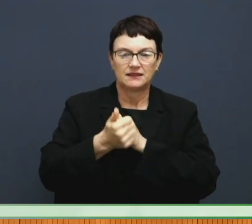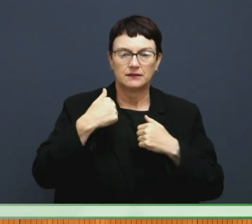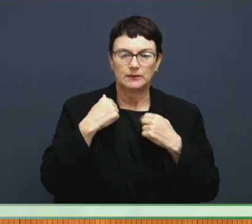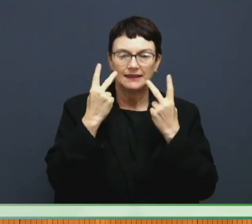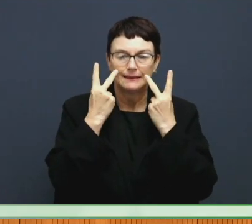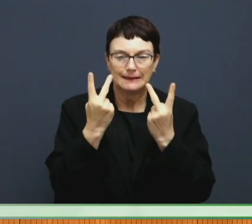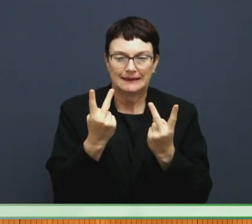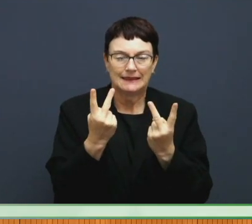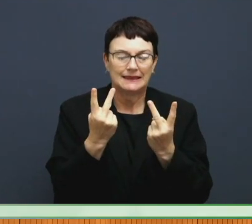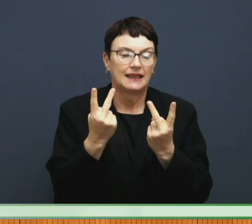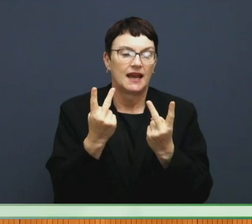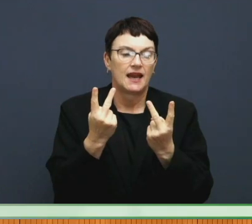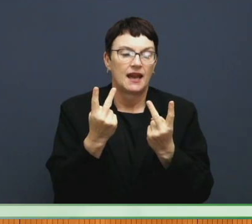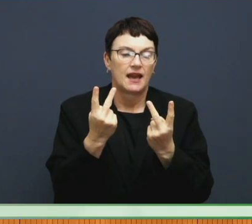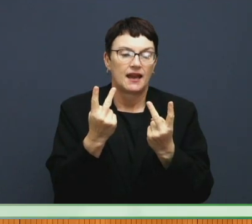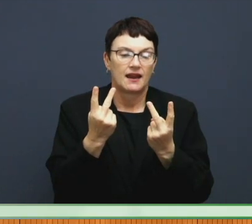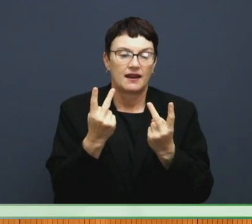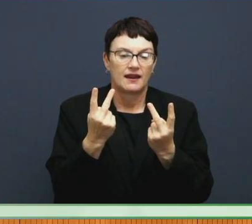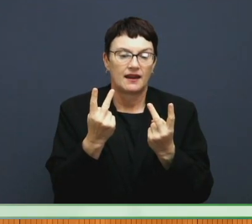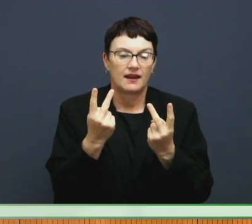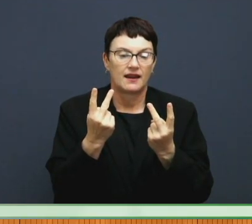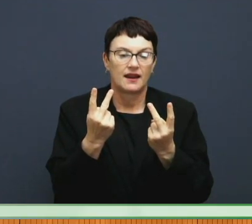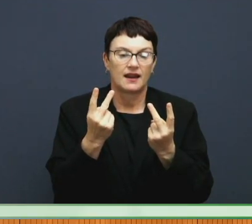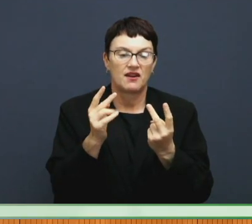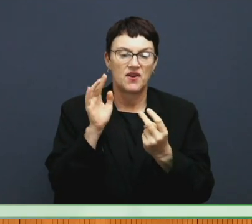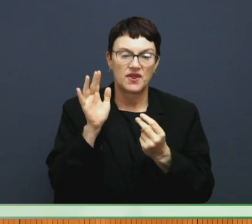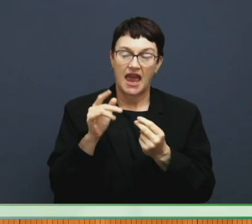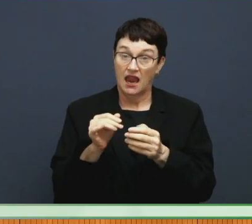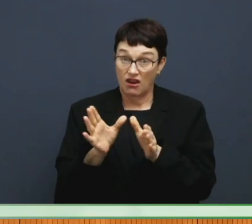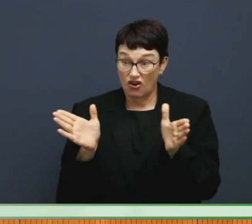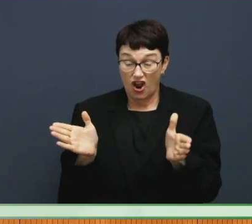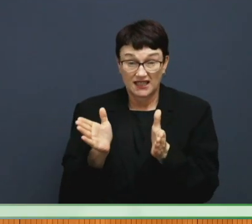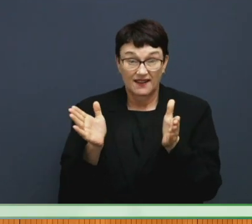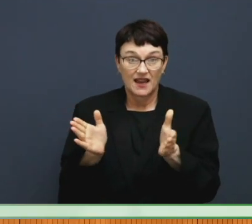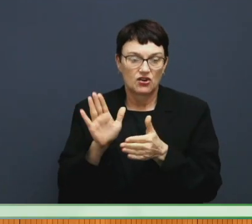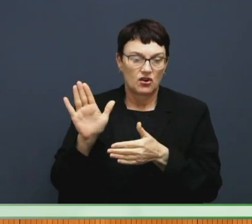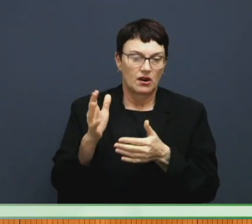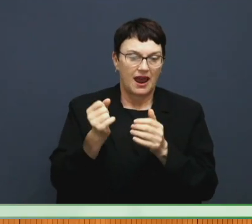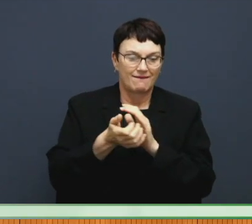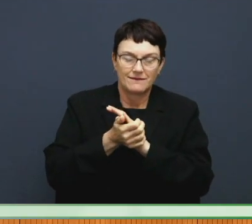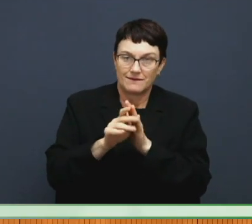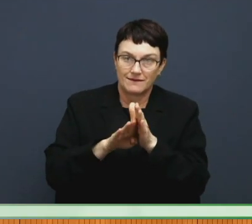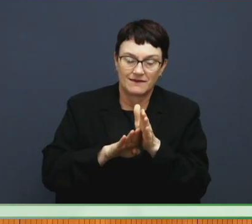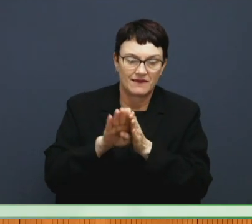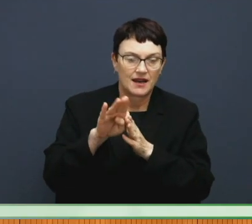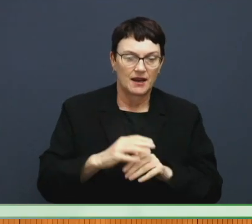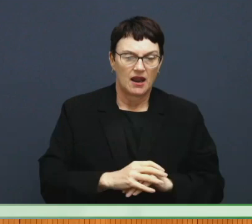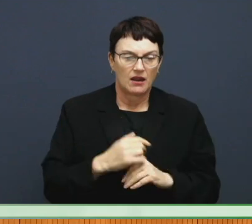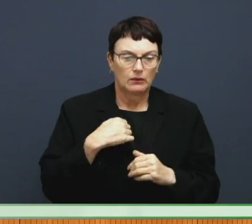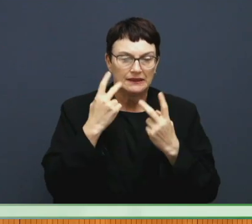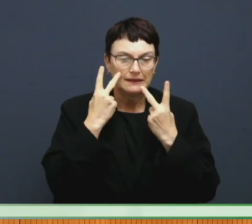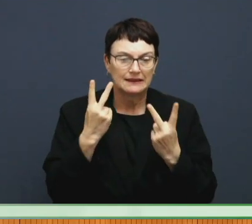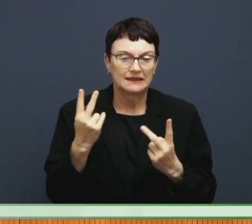graduates serve as career navigators. For example, Ma Lingjun has transformed from a graduate to